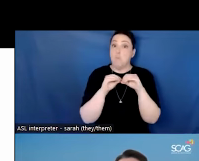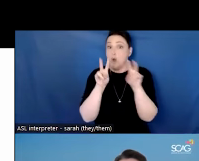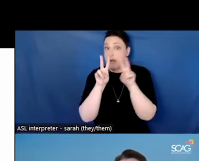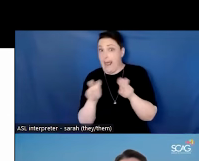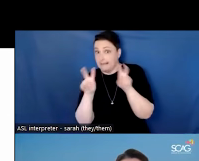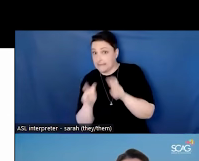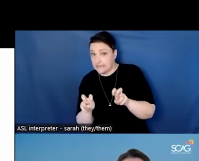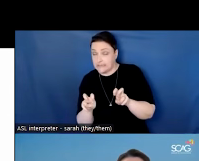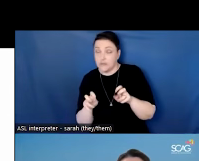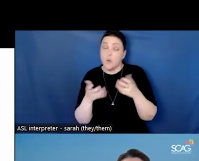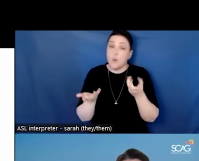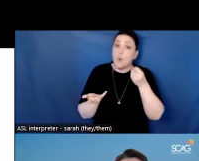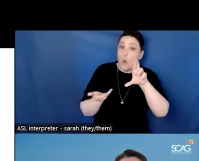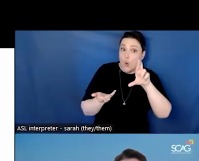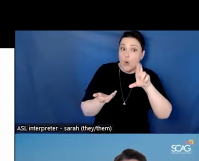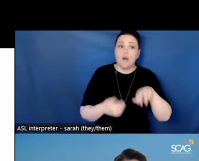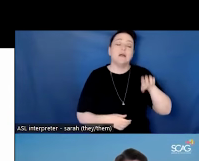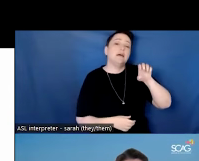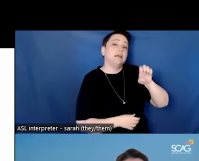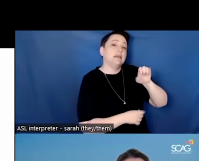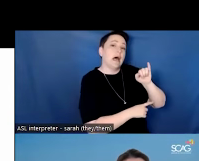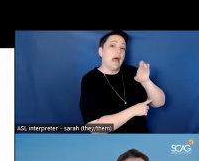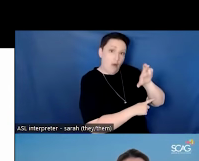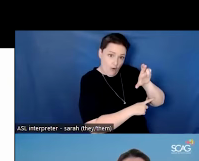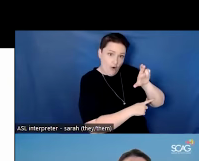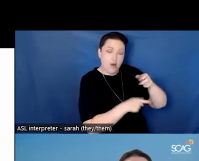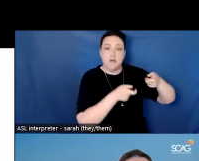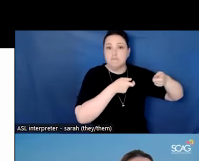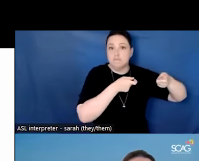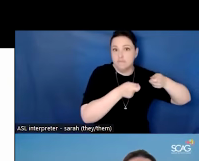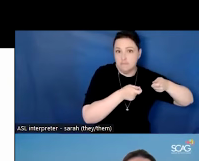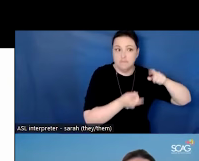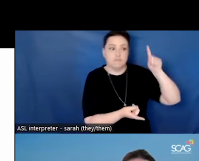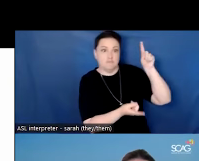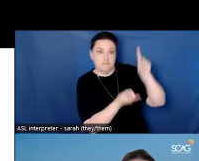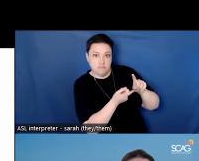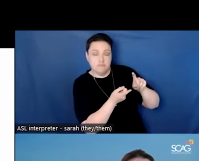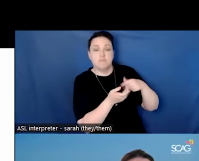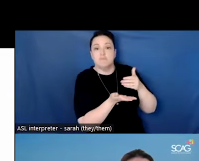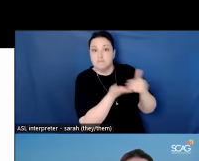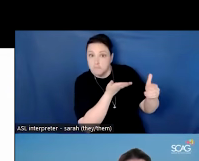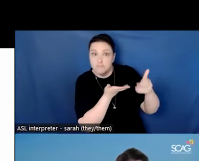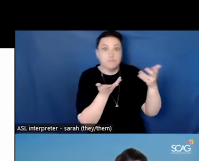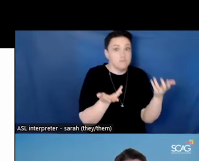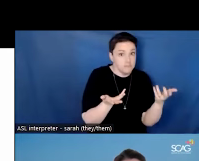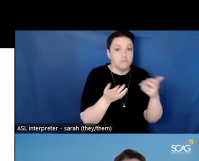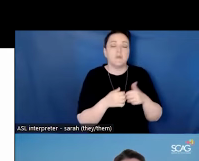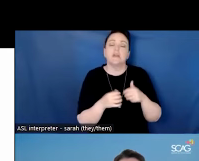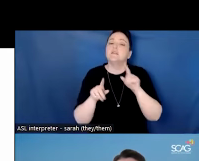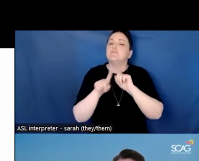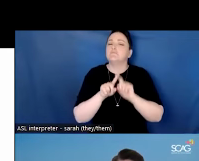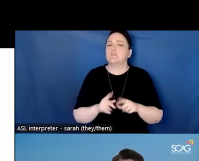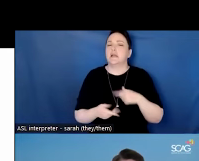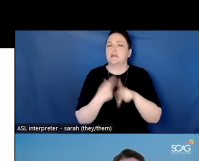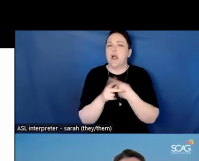to prepare an EIR, NEC-DEC, or mitigating NEC-DEC. There are various types of exemptions. Some are declared by